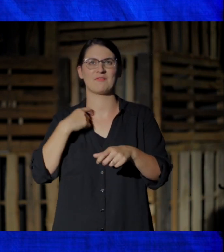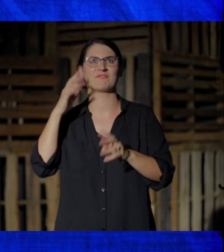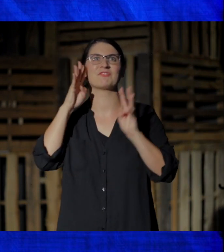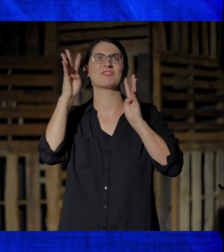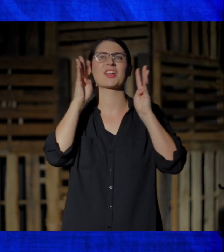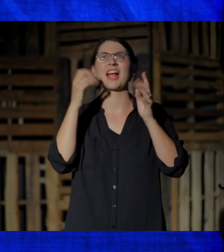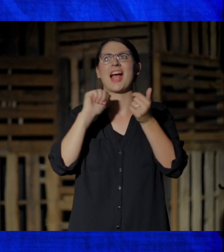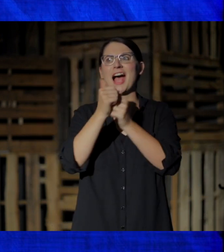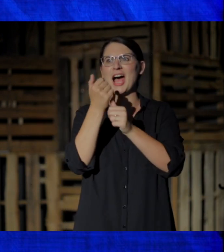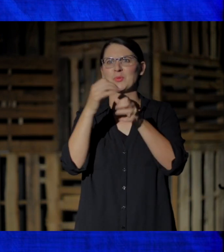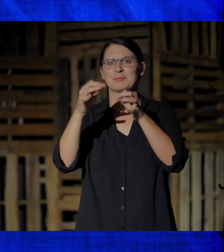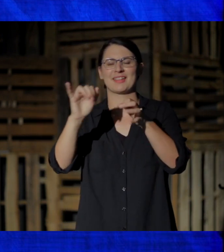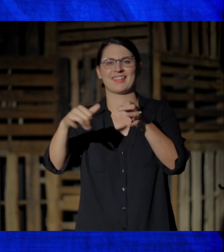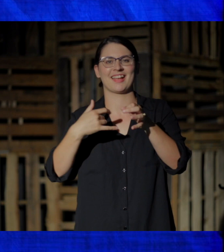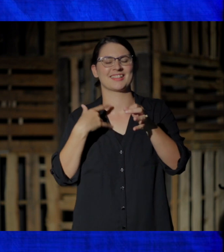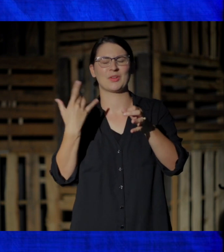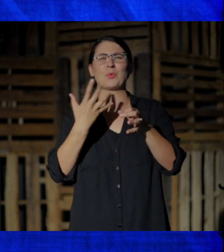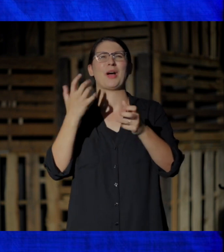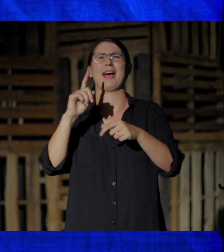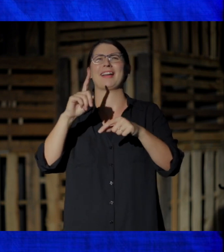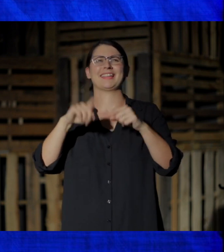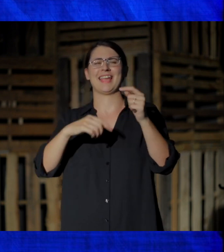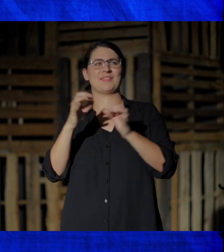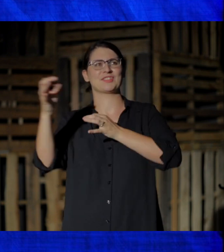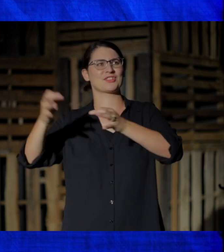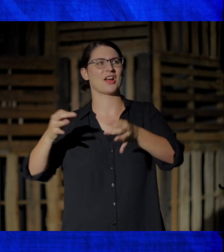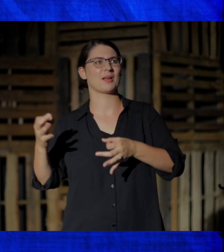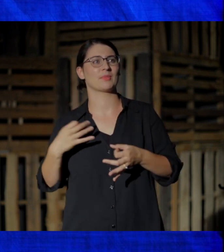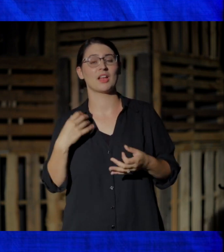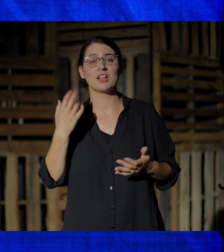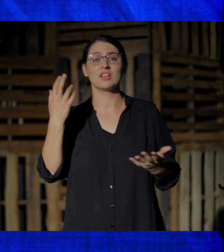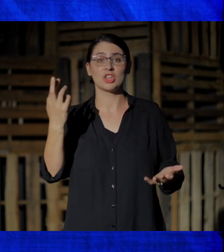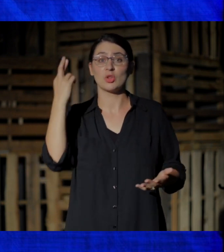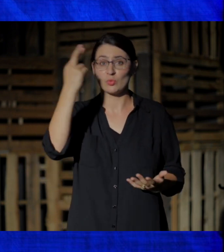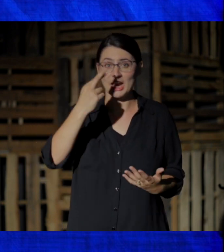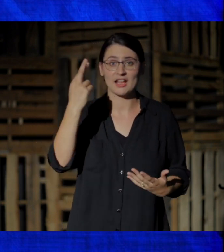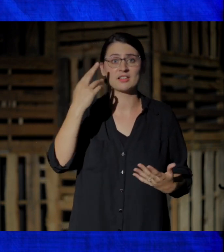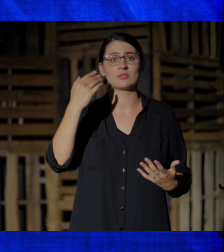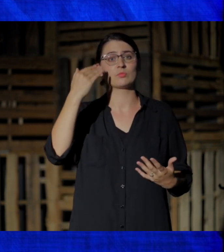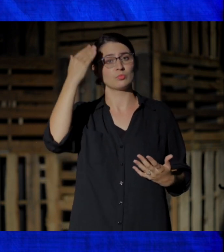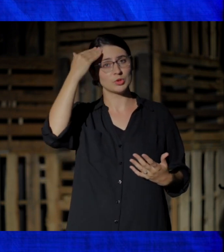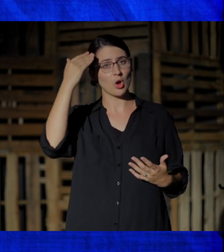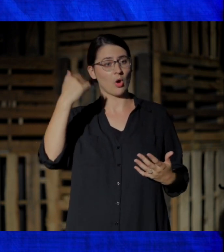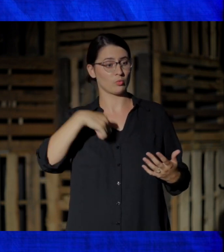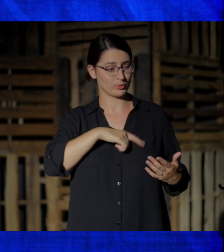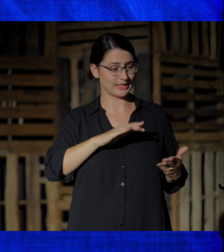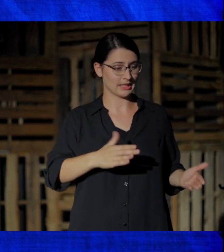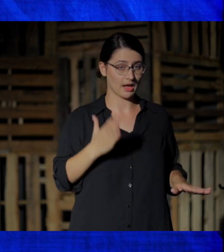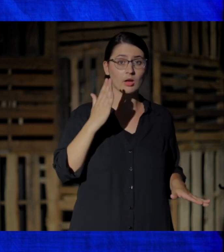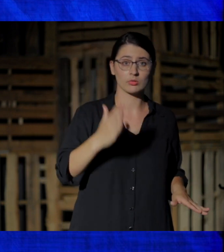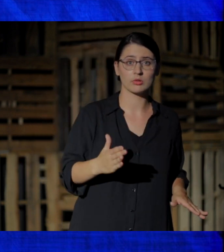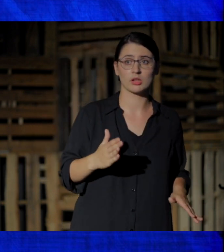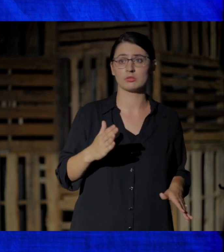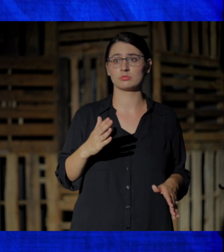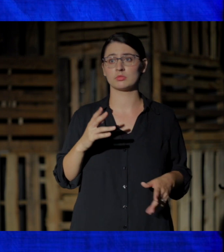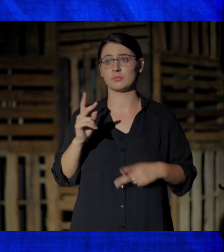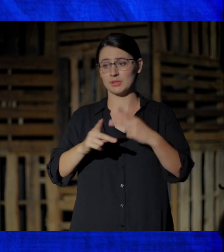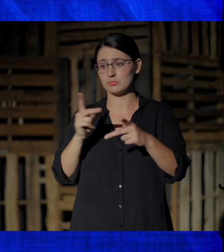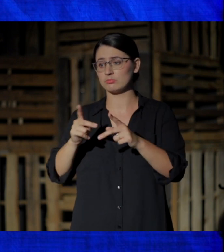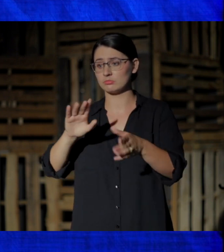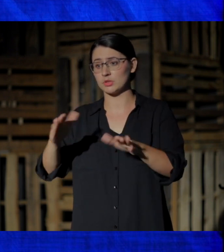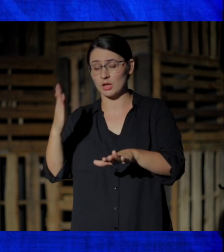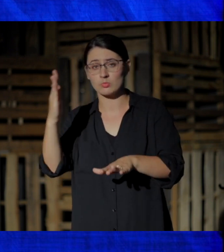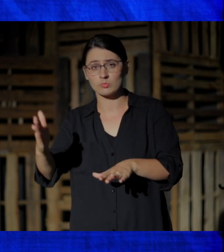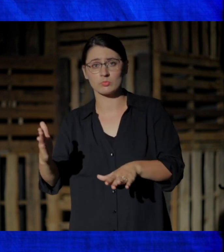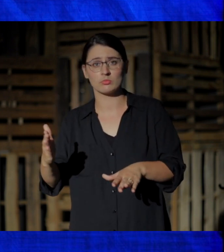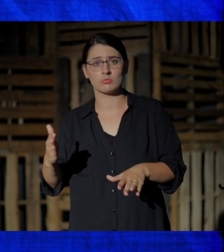look at death, the reality of those that we love will die, the reality that we will die, where do we find hope? It is